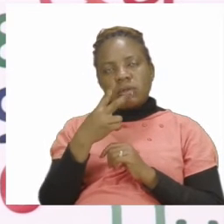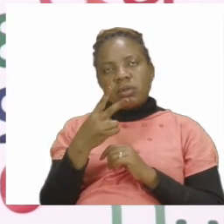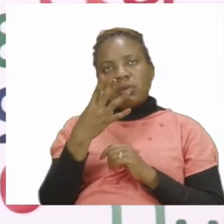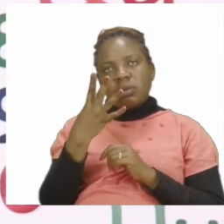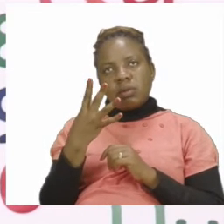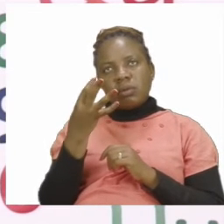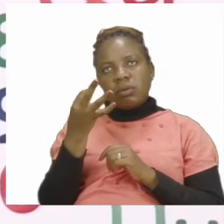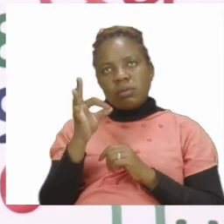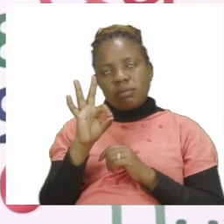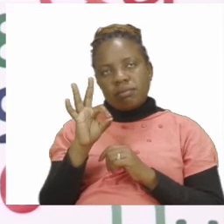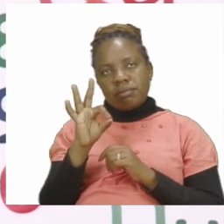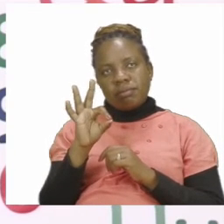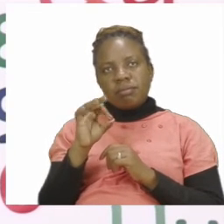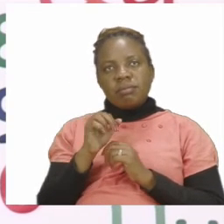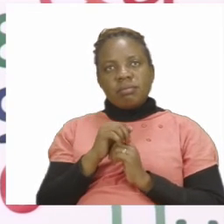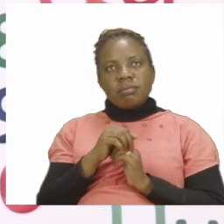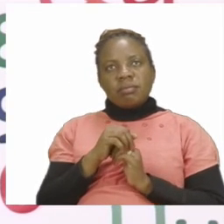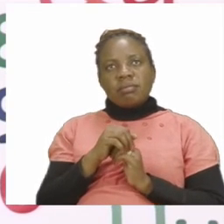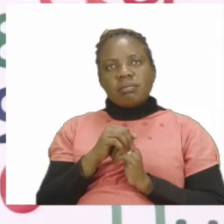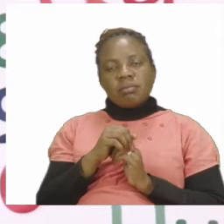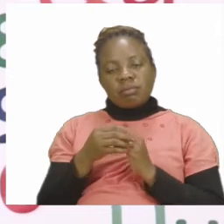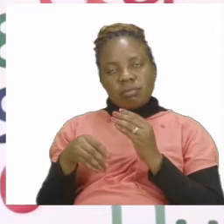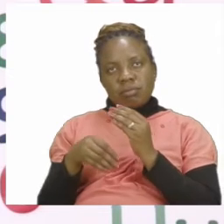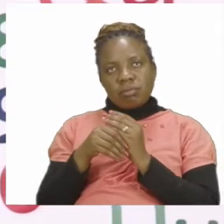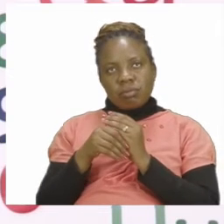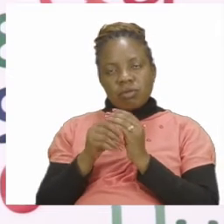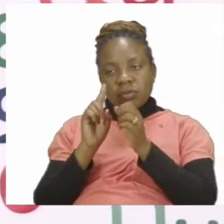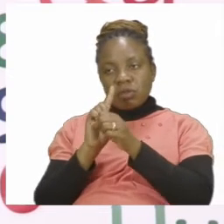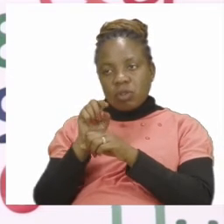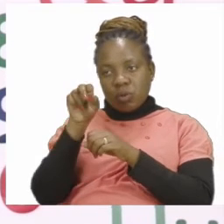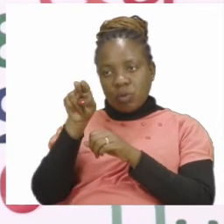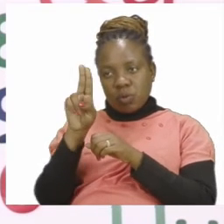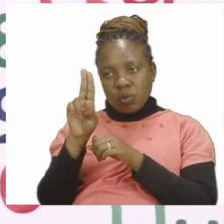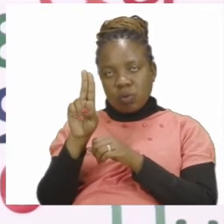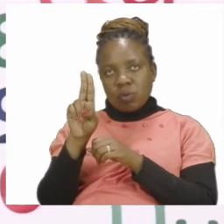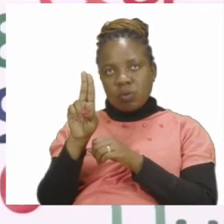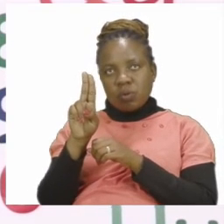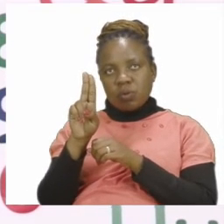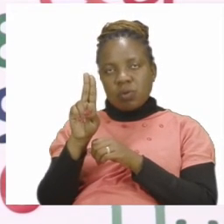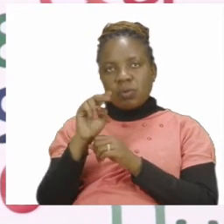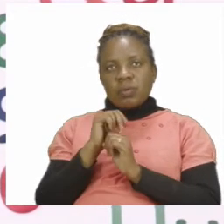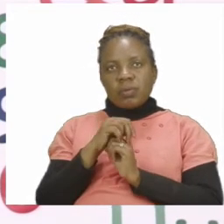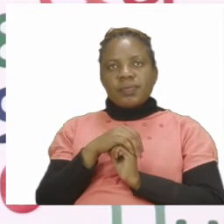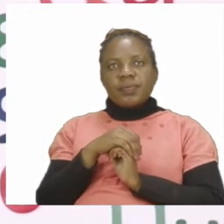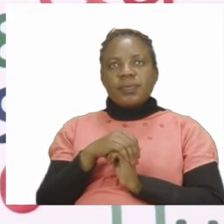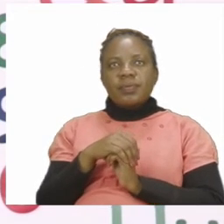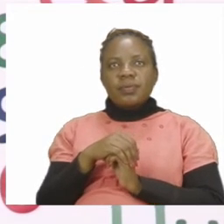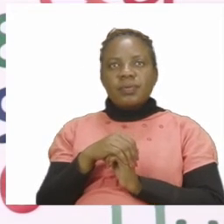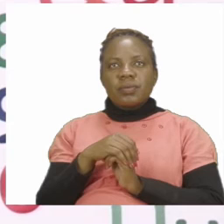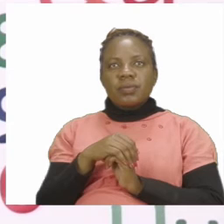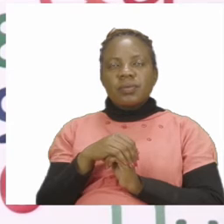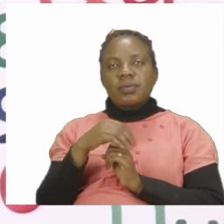249. Right, let's add it together to see if I have added up correctly. So